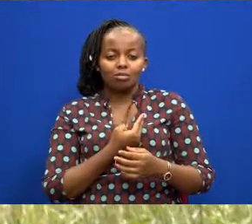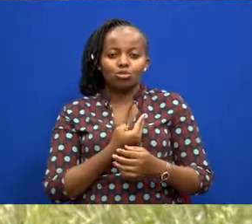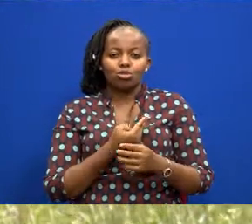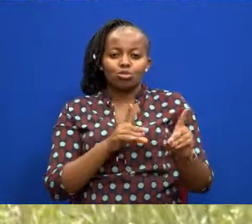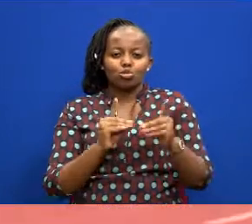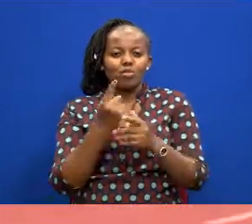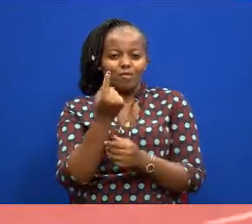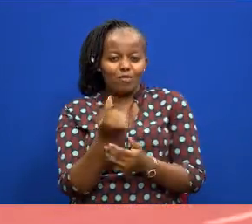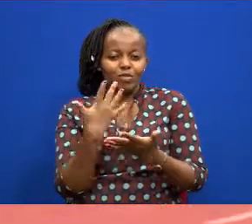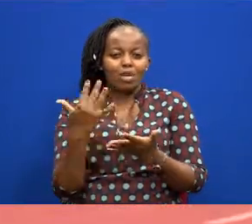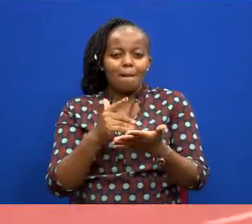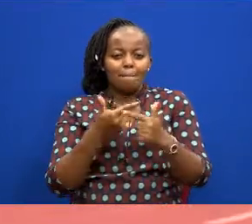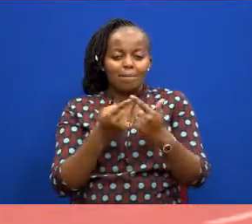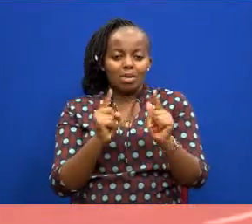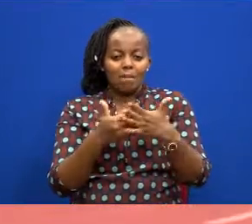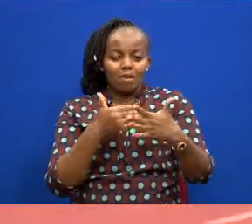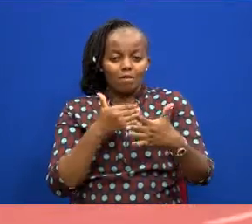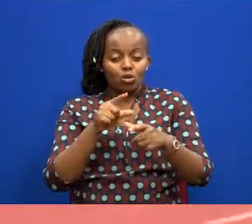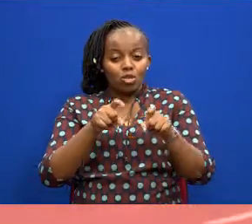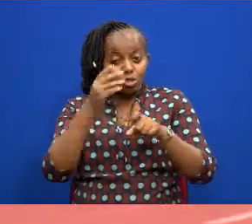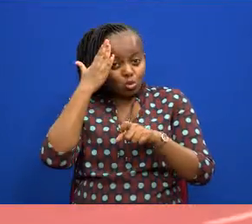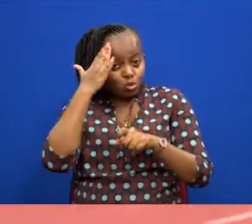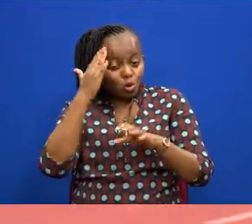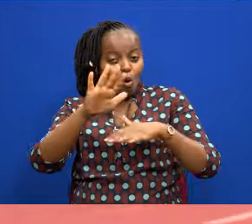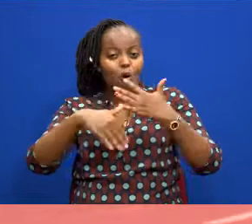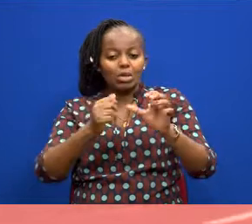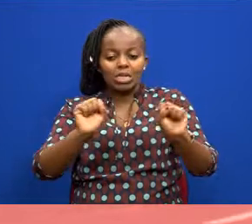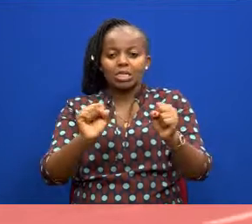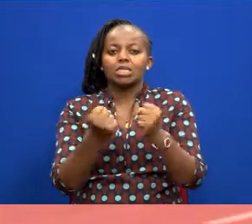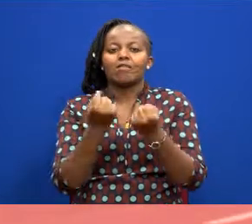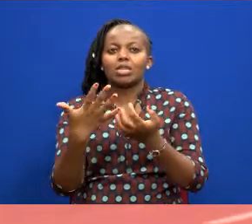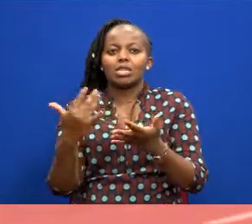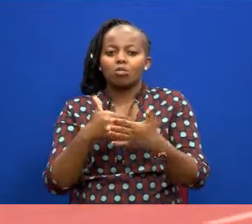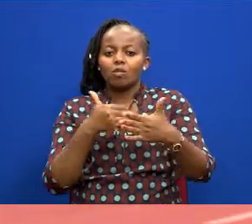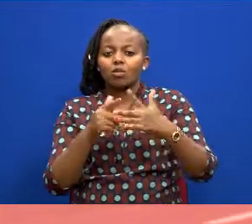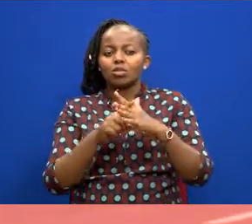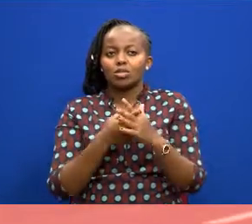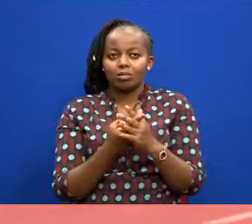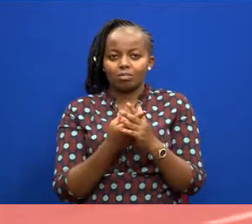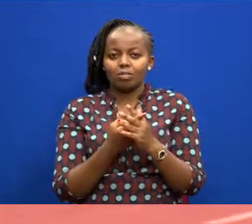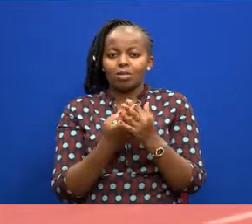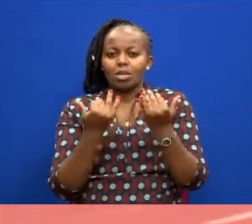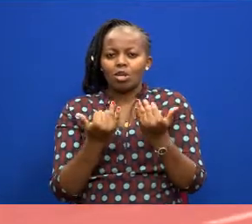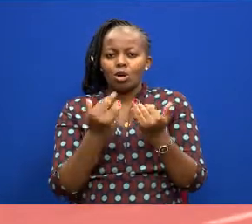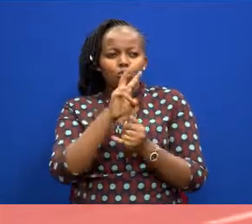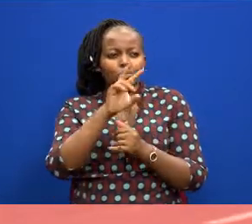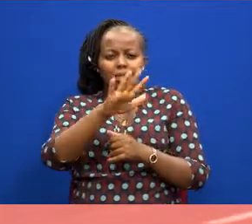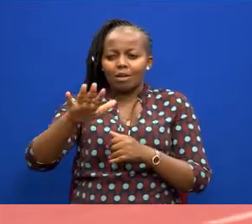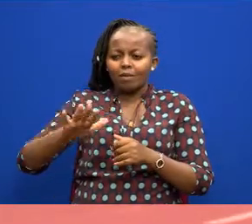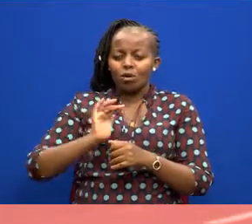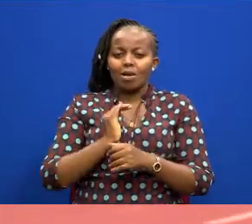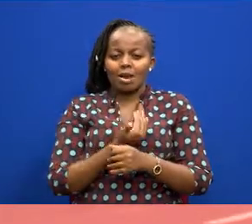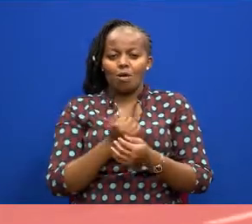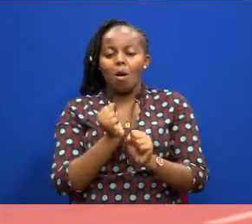things. But before, you need to be aware of the safety measures before you start the play. Now, looking at our environment, you